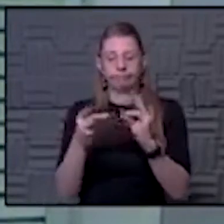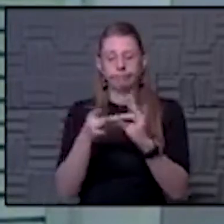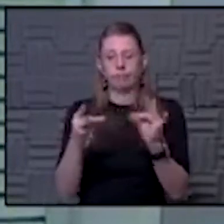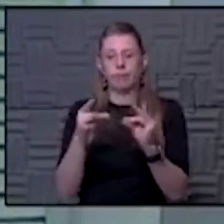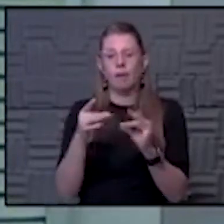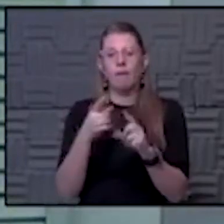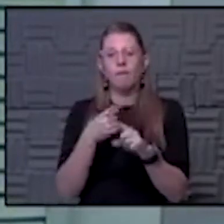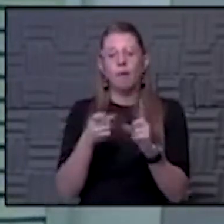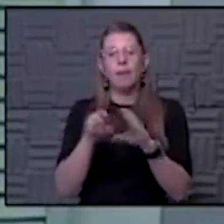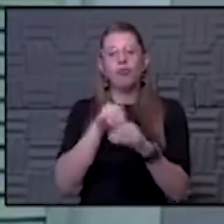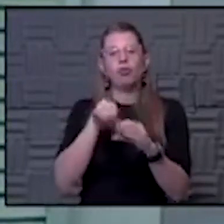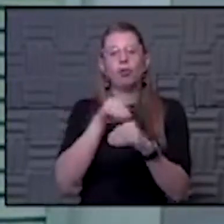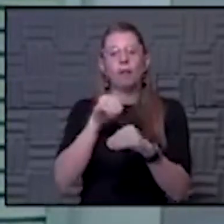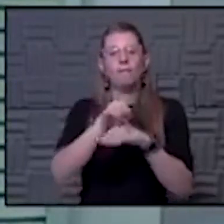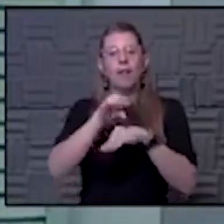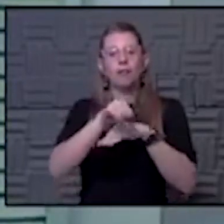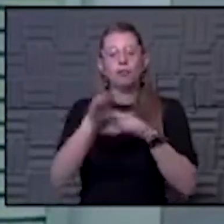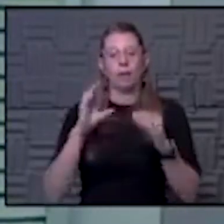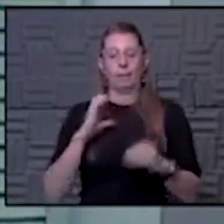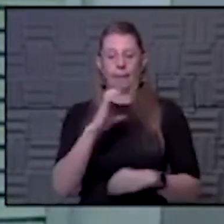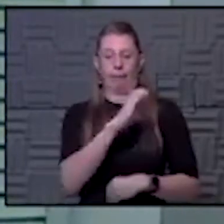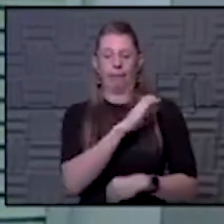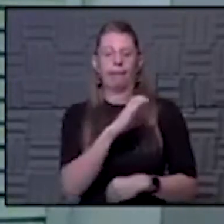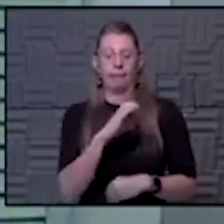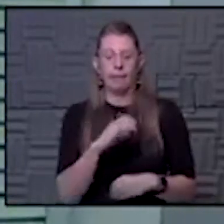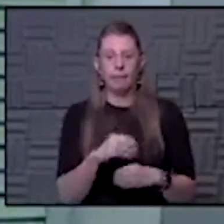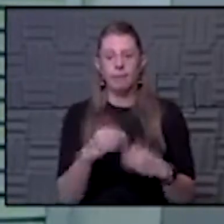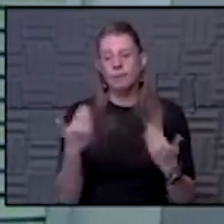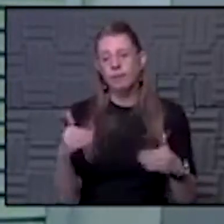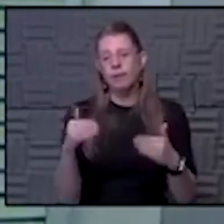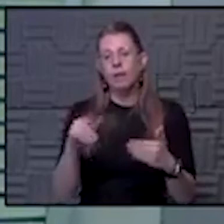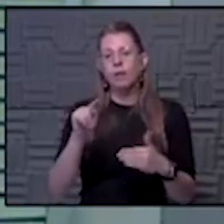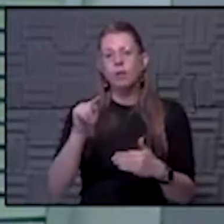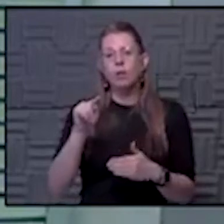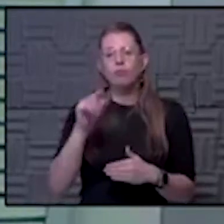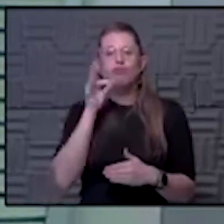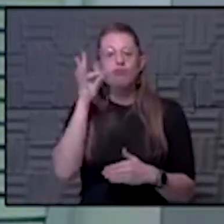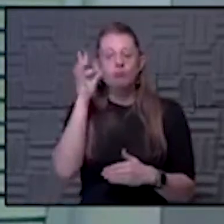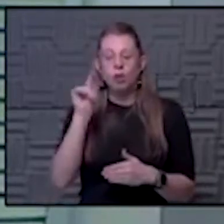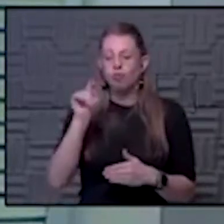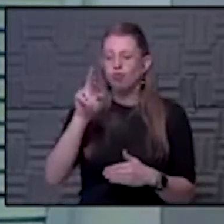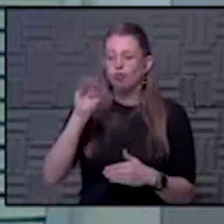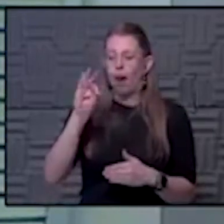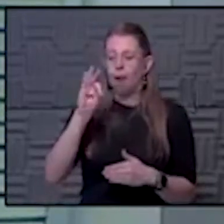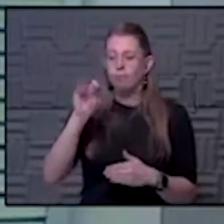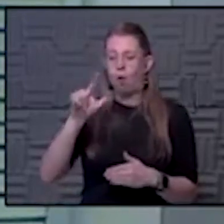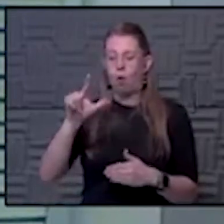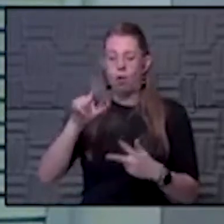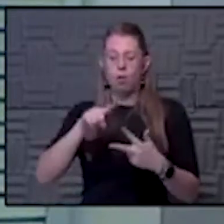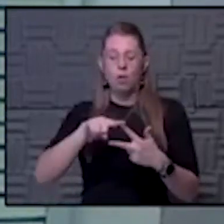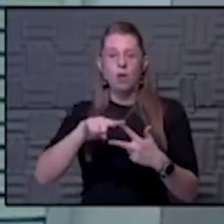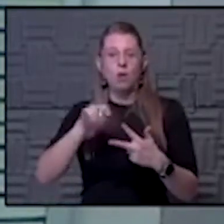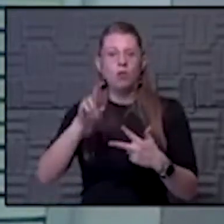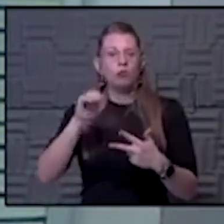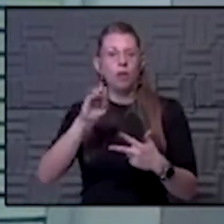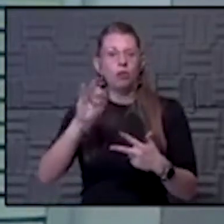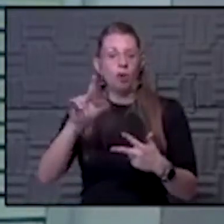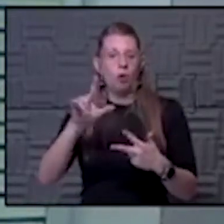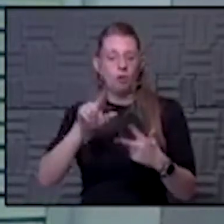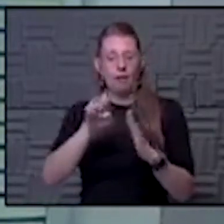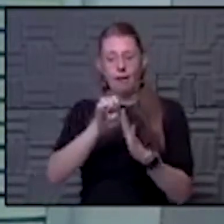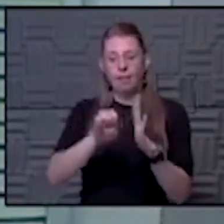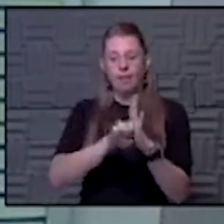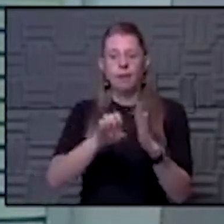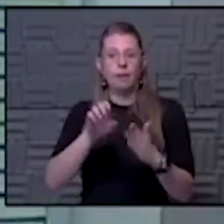Committee, and we have wide representation by tribal organizations, ethnic and racial minority groups,